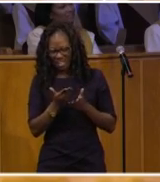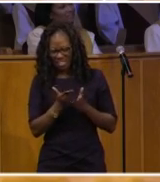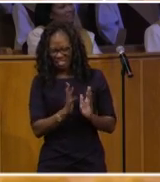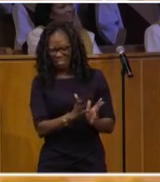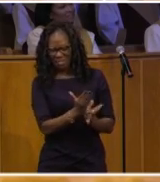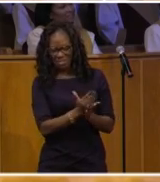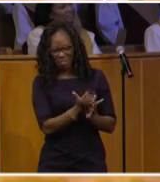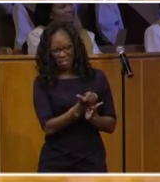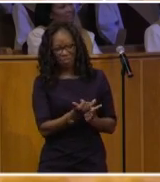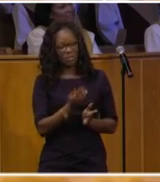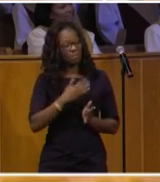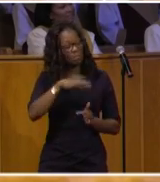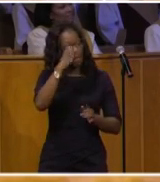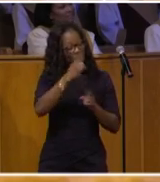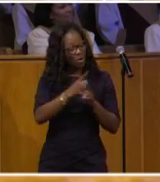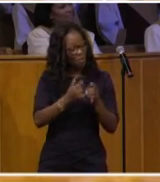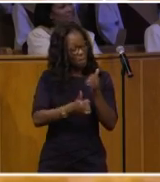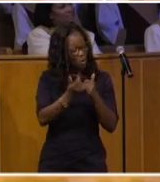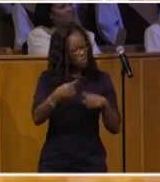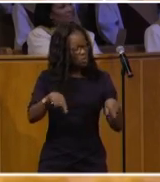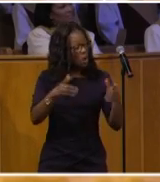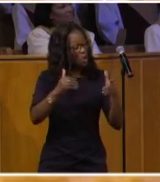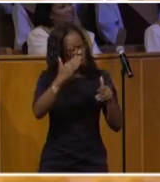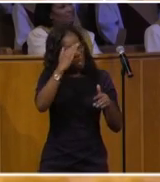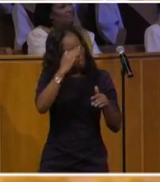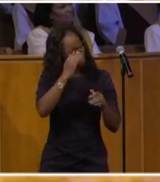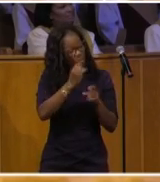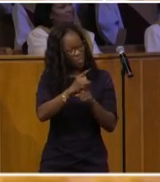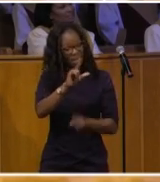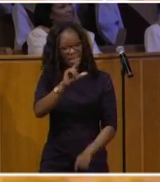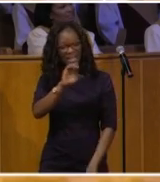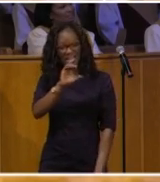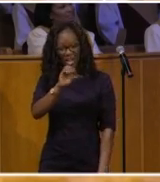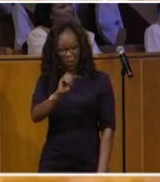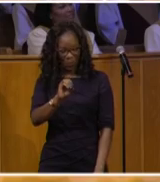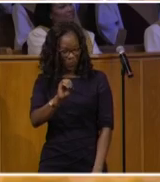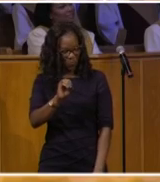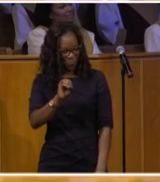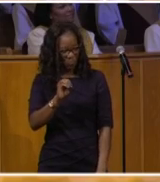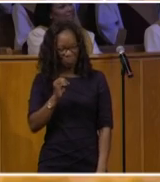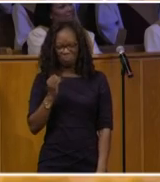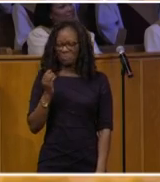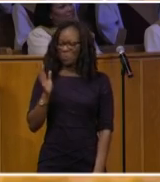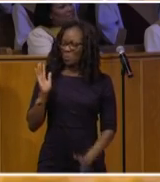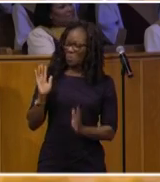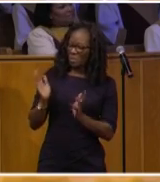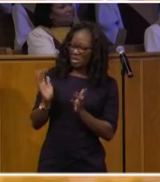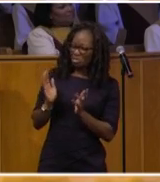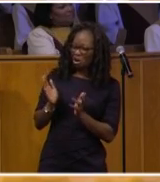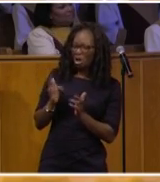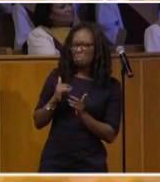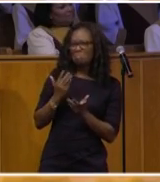Leo, my brother, most of you know him. We talked